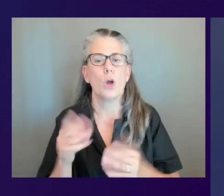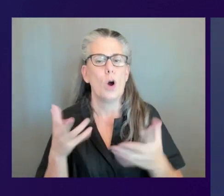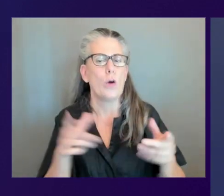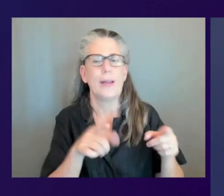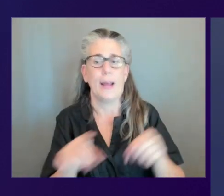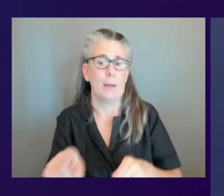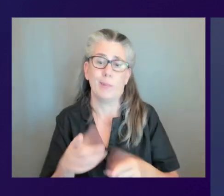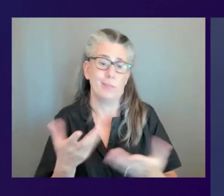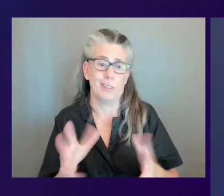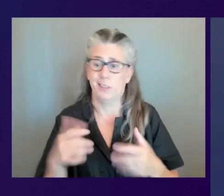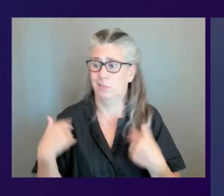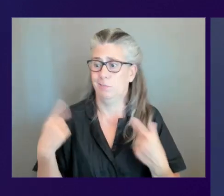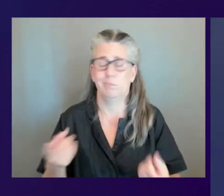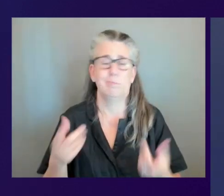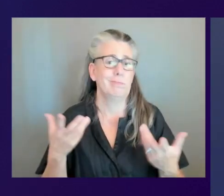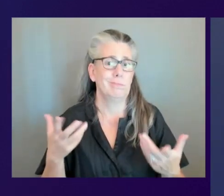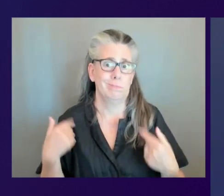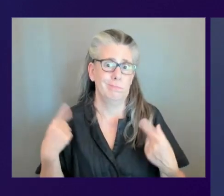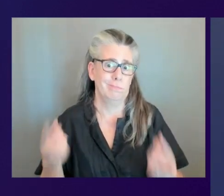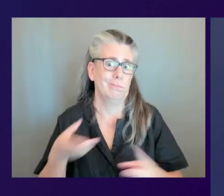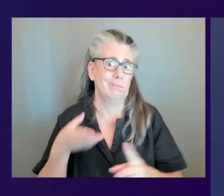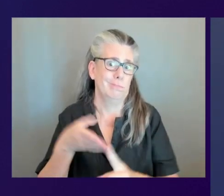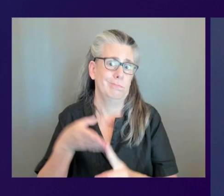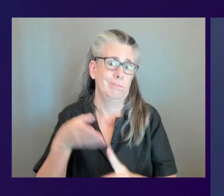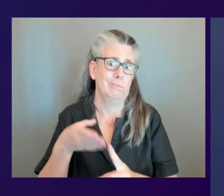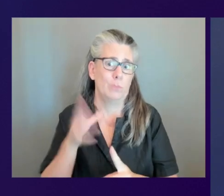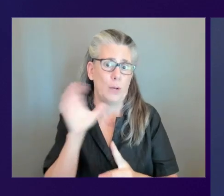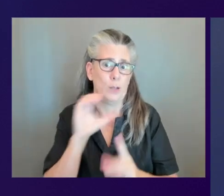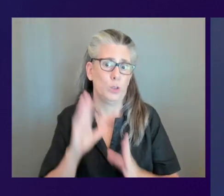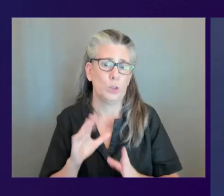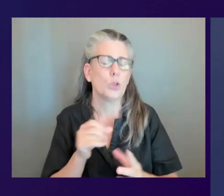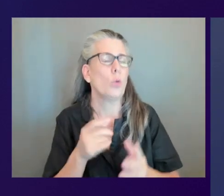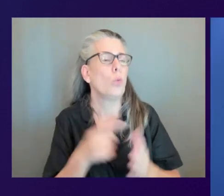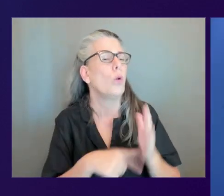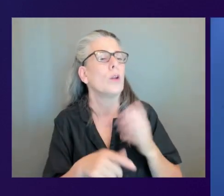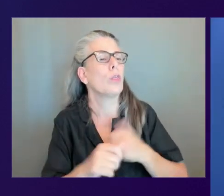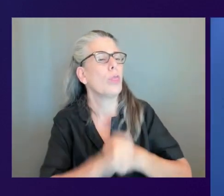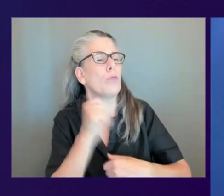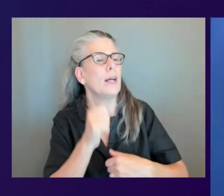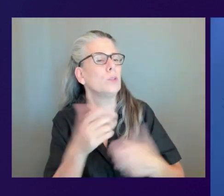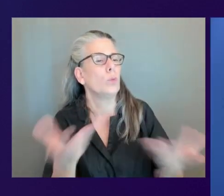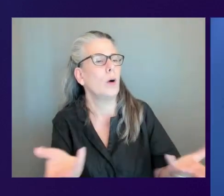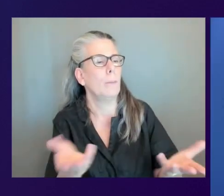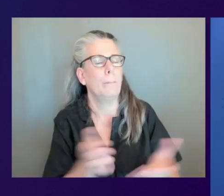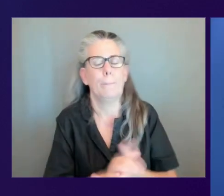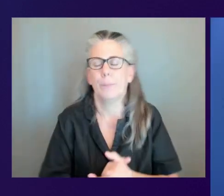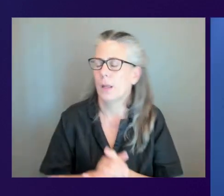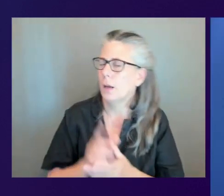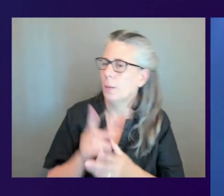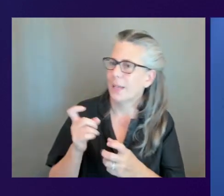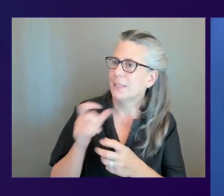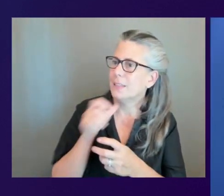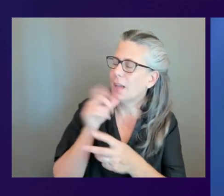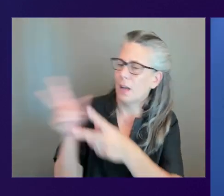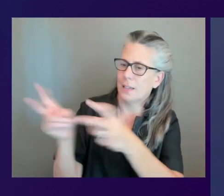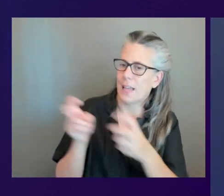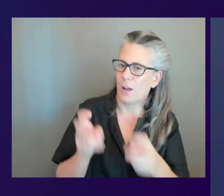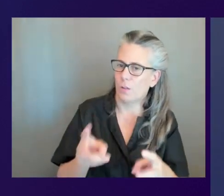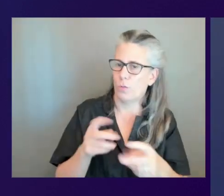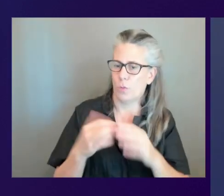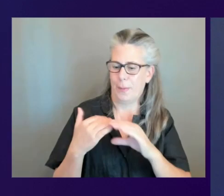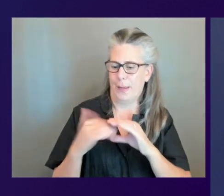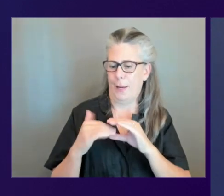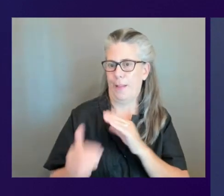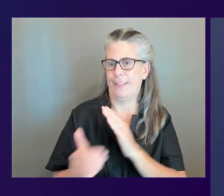What continues to persist? It's not so much the virus downloaded from an email attachment so much anymore. It's now